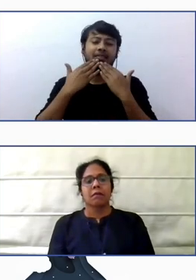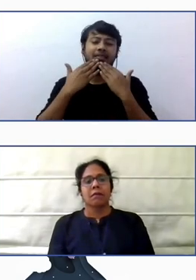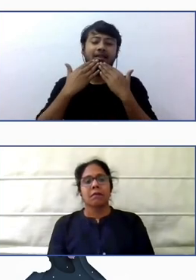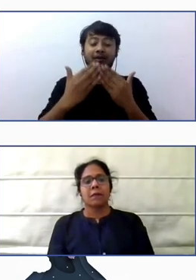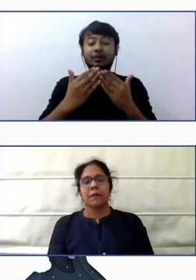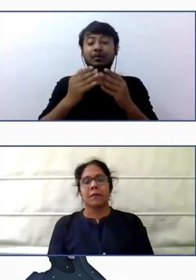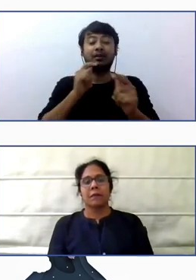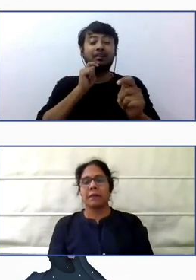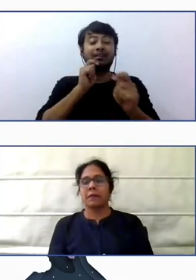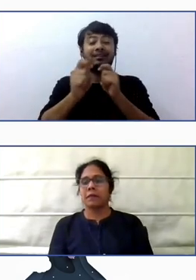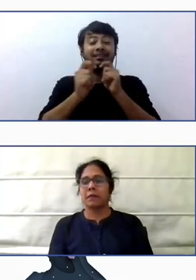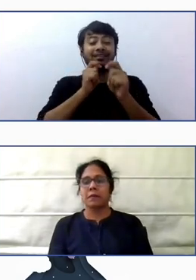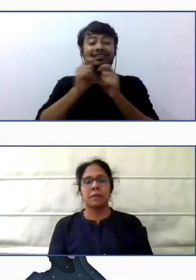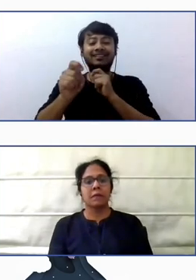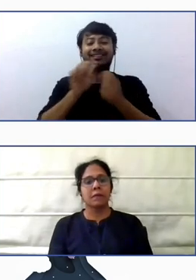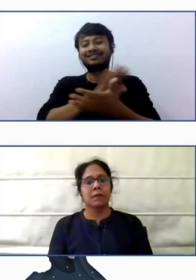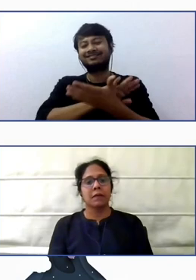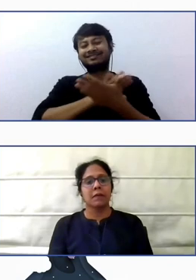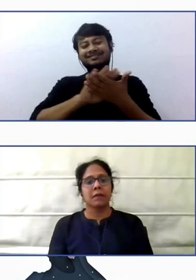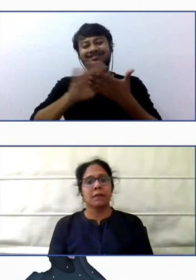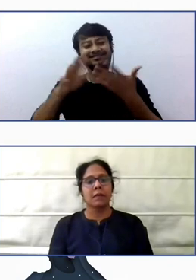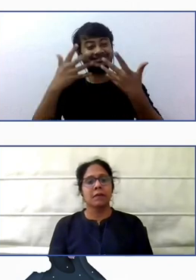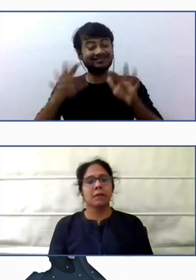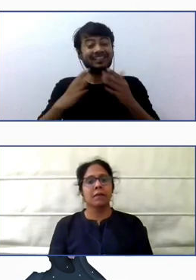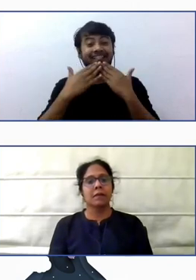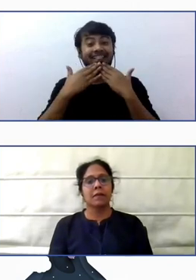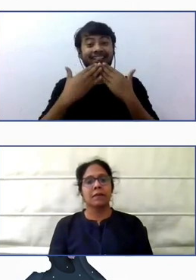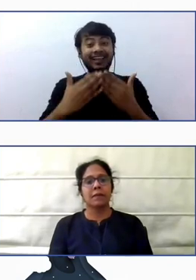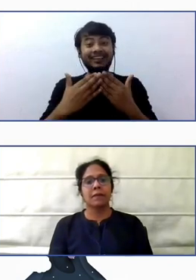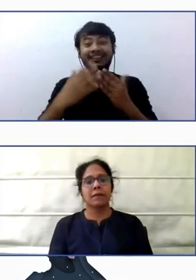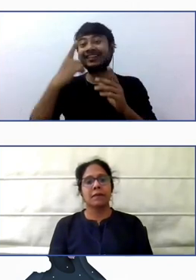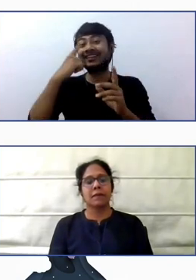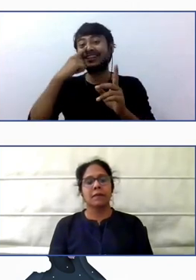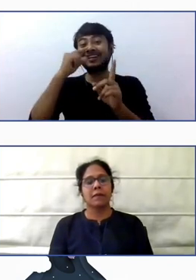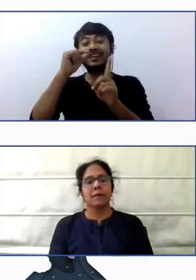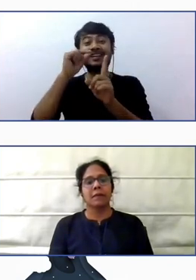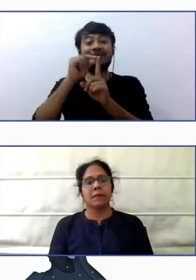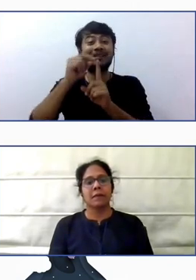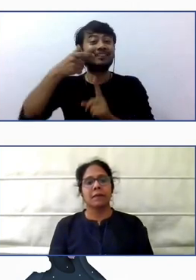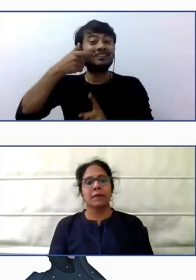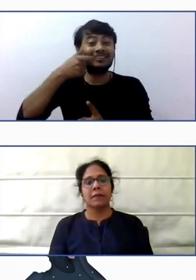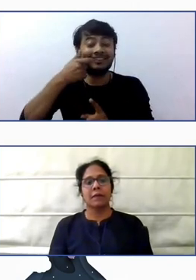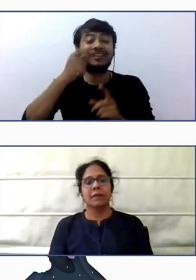of this session today. Thank you very much, Prarthana,